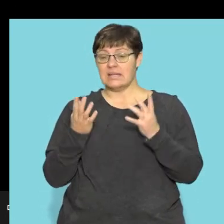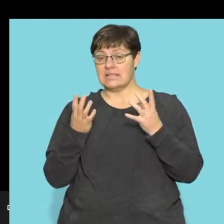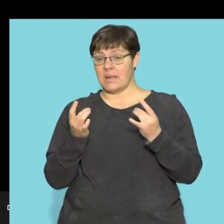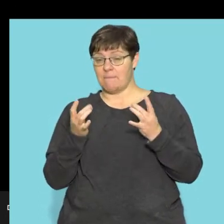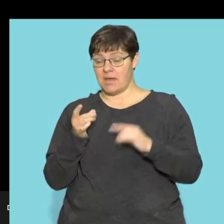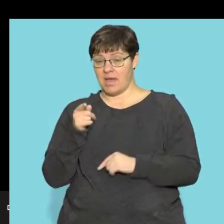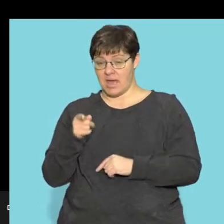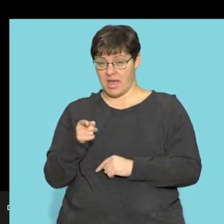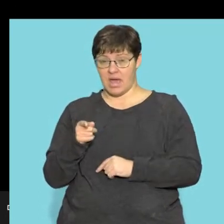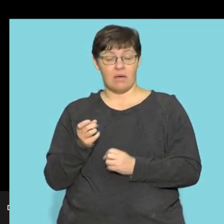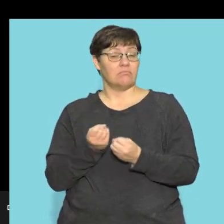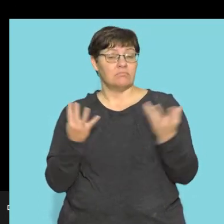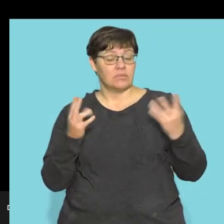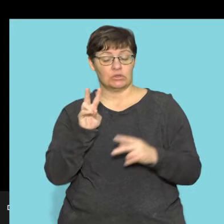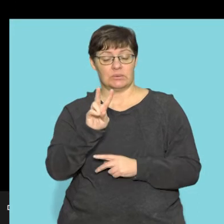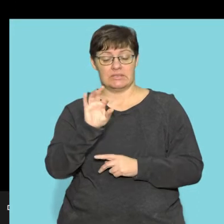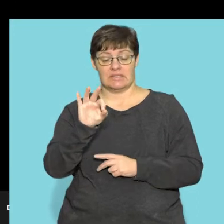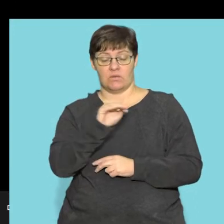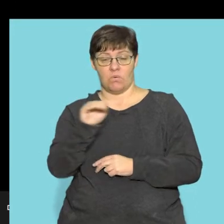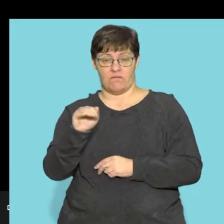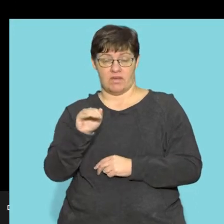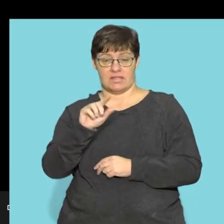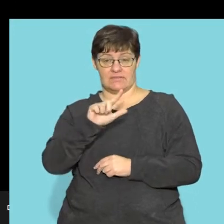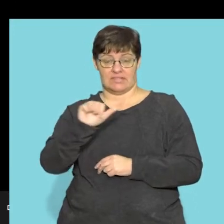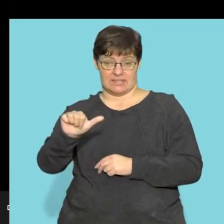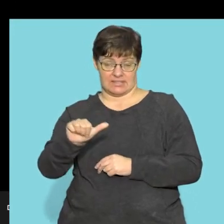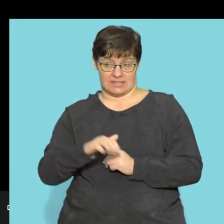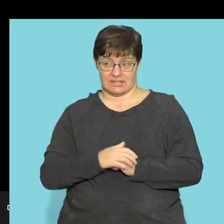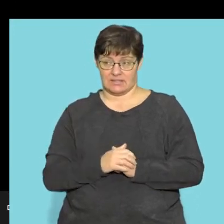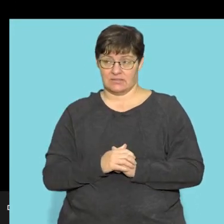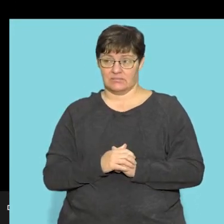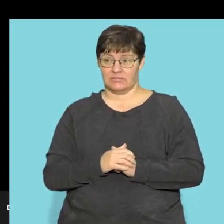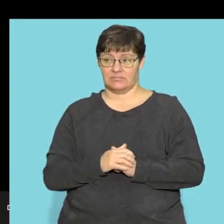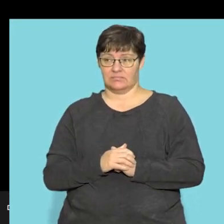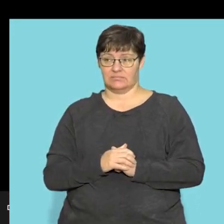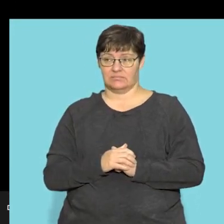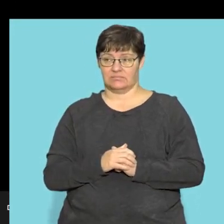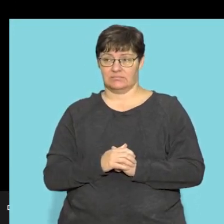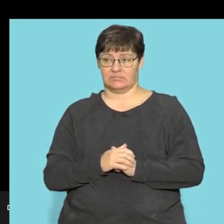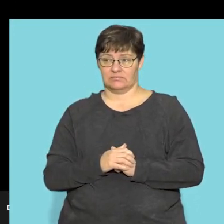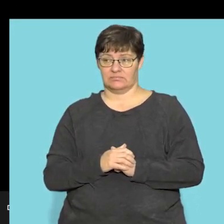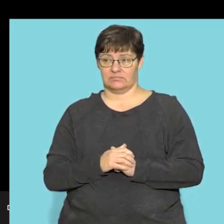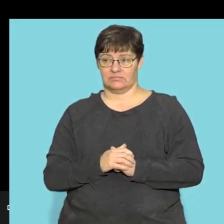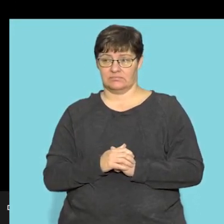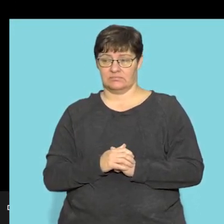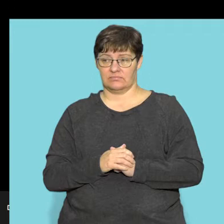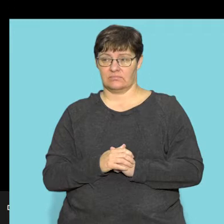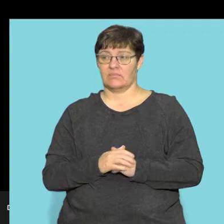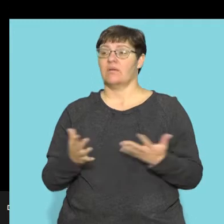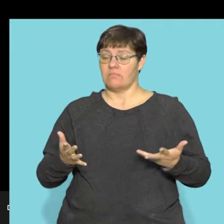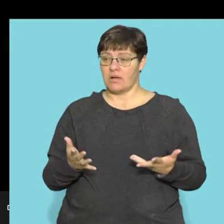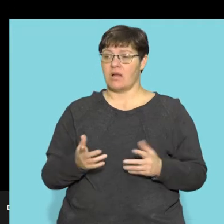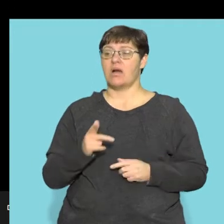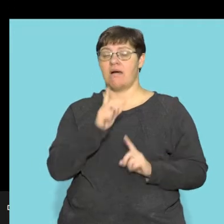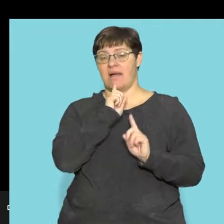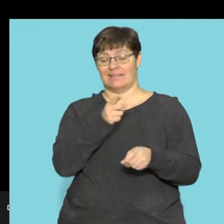the number here will be 23 over 76, right? 23 over 76,